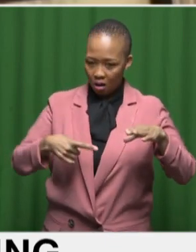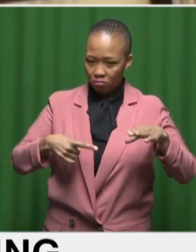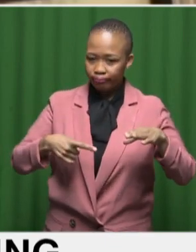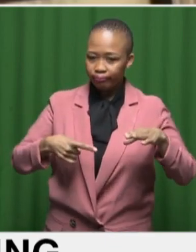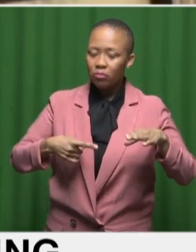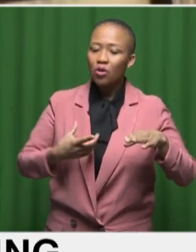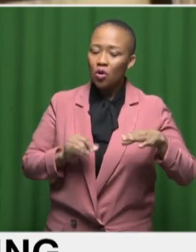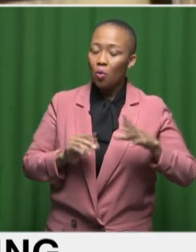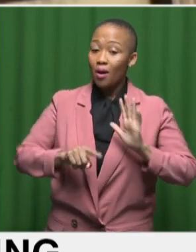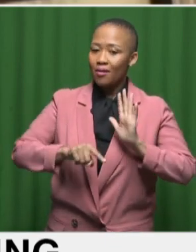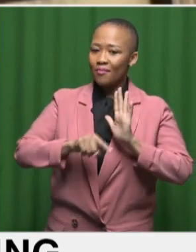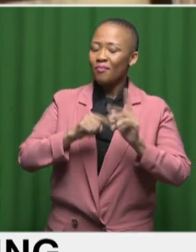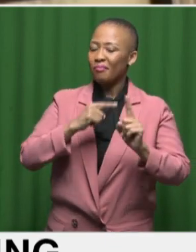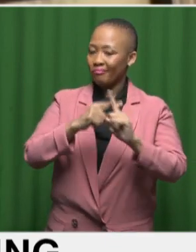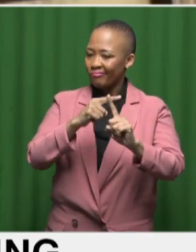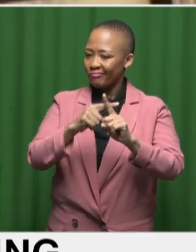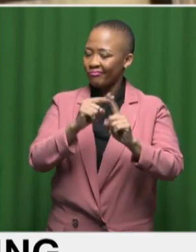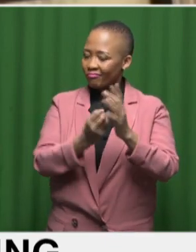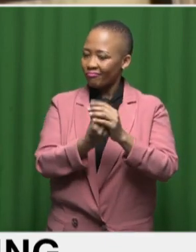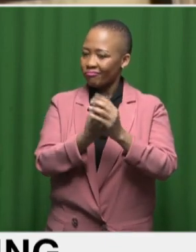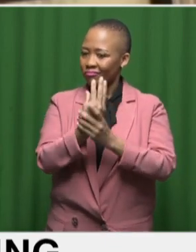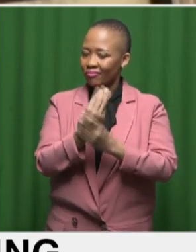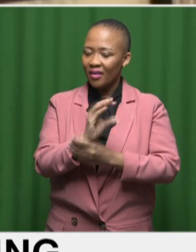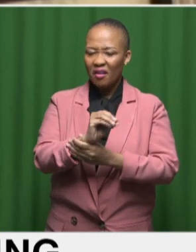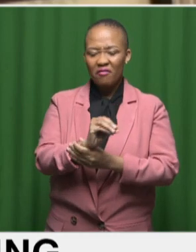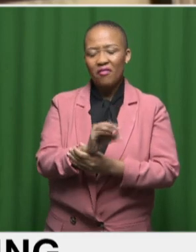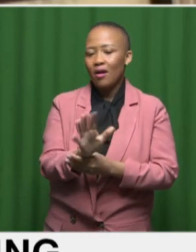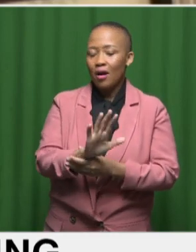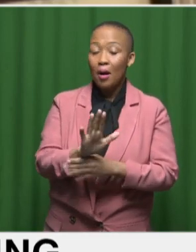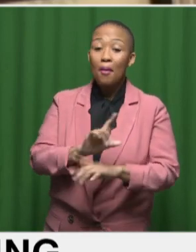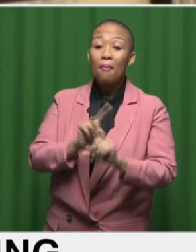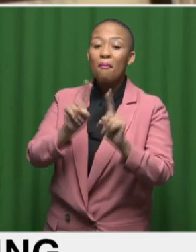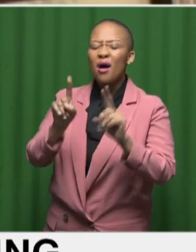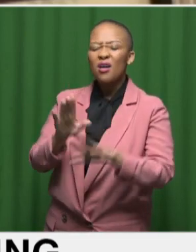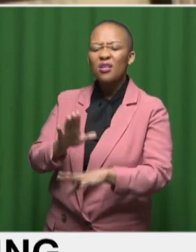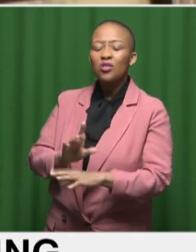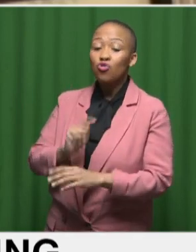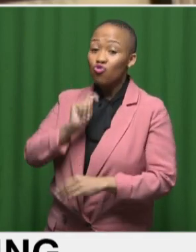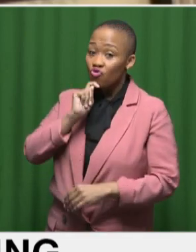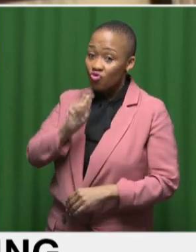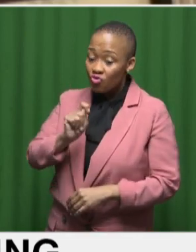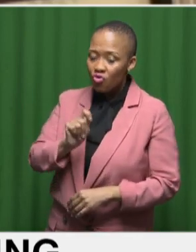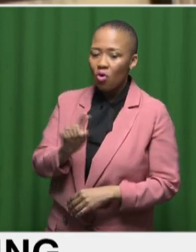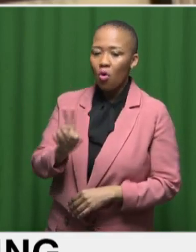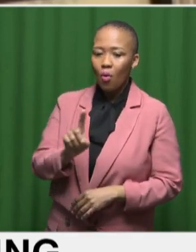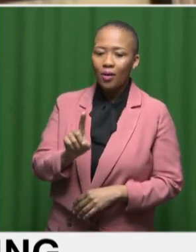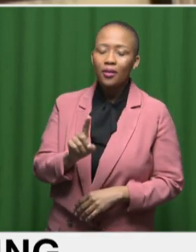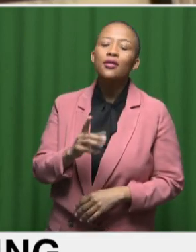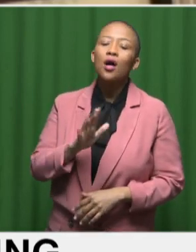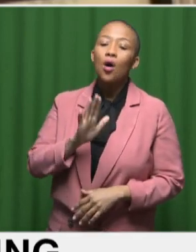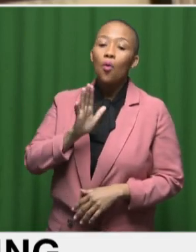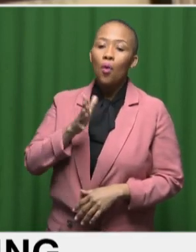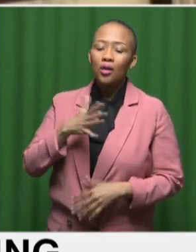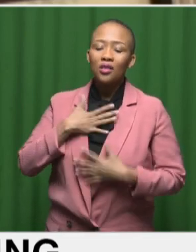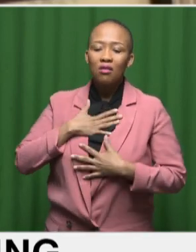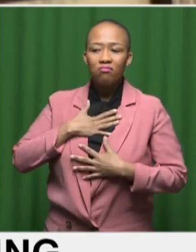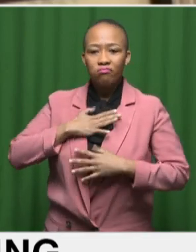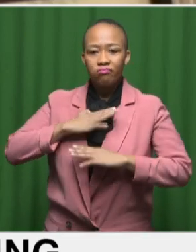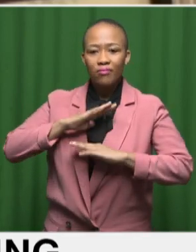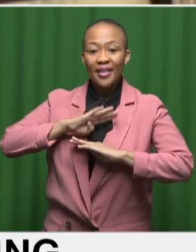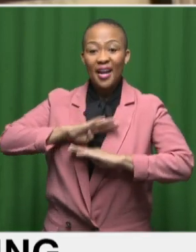recording positive growth. In fact, many will say that it's a relief that all we're seeing is